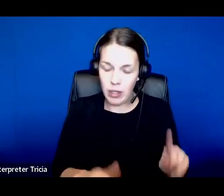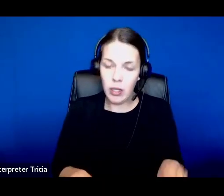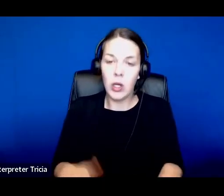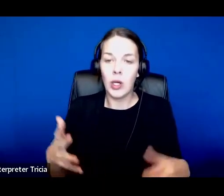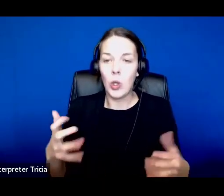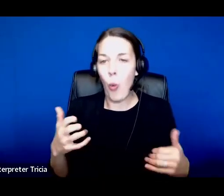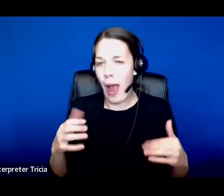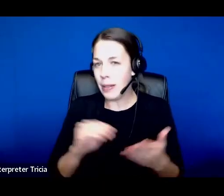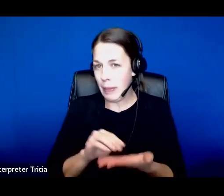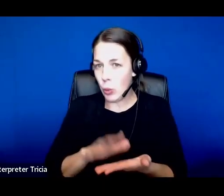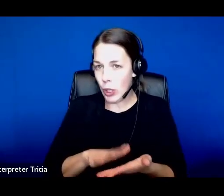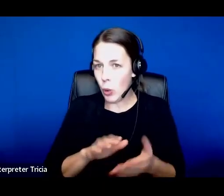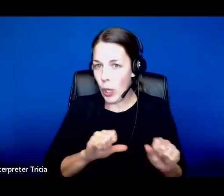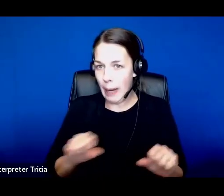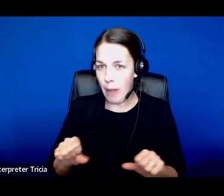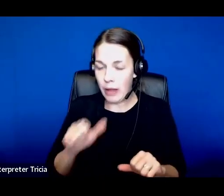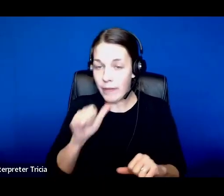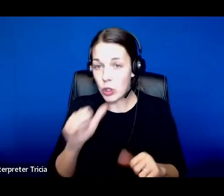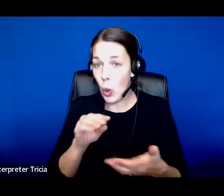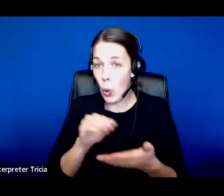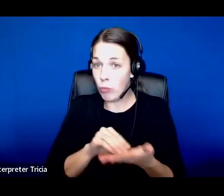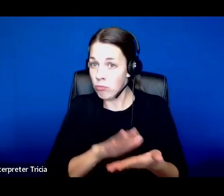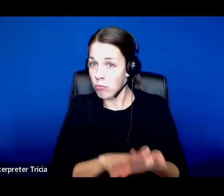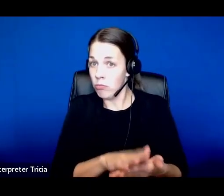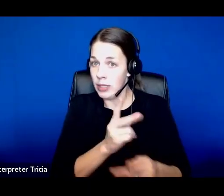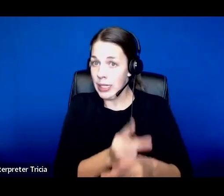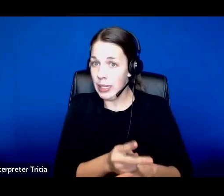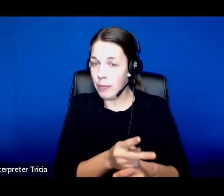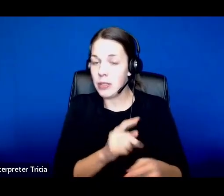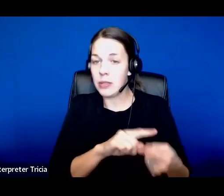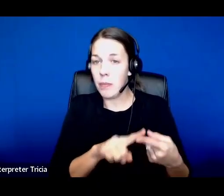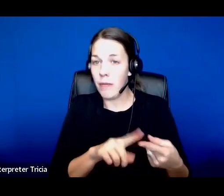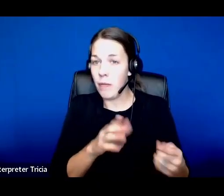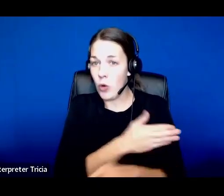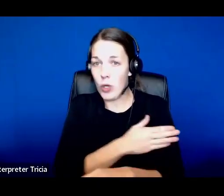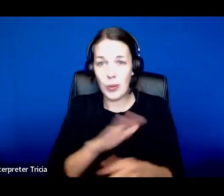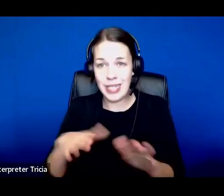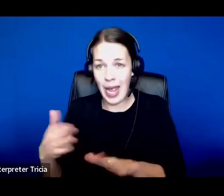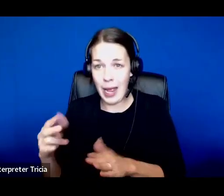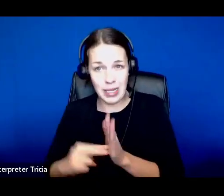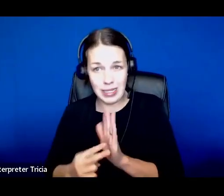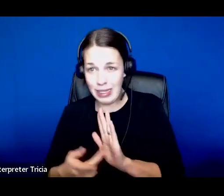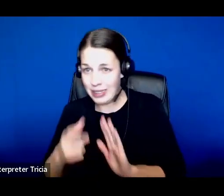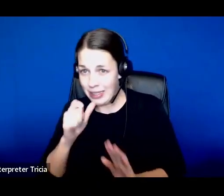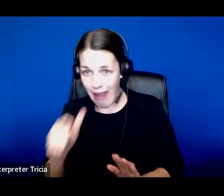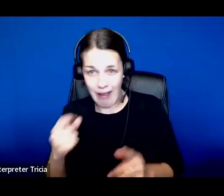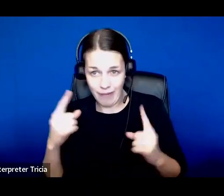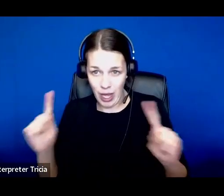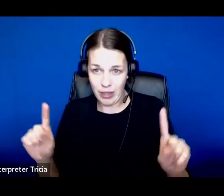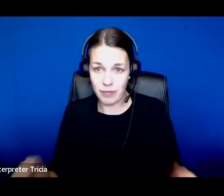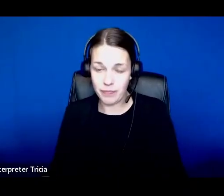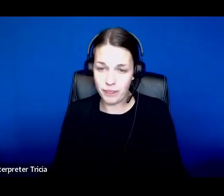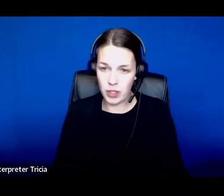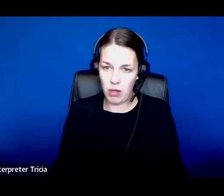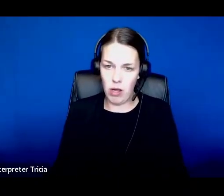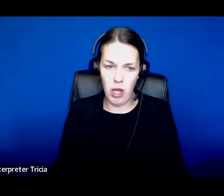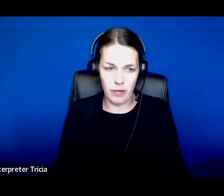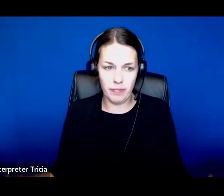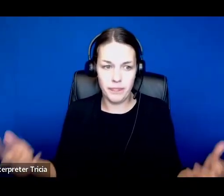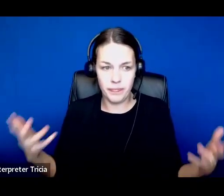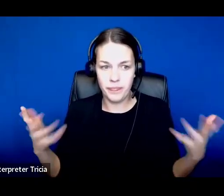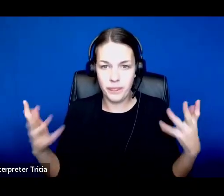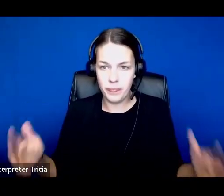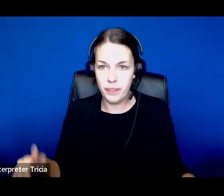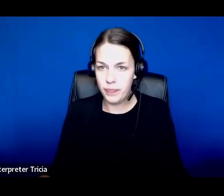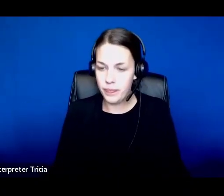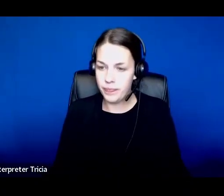recordable, because if you don't record it before you die, it's not effective. And that's all there is to a transfer on